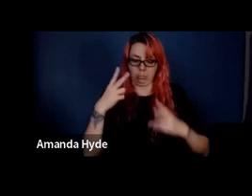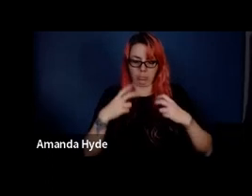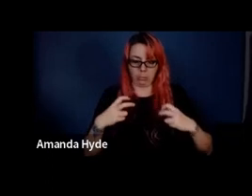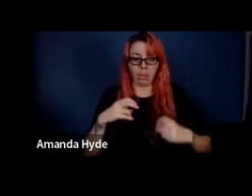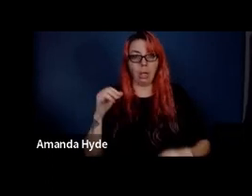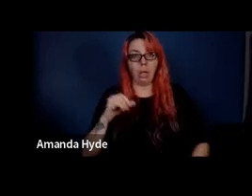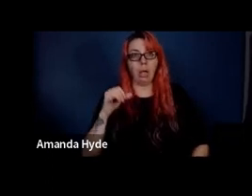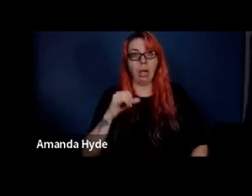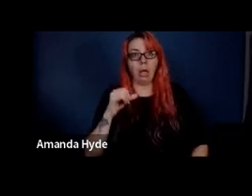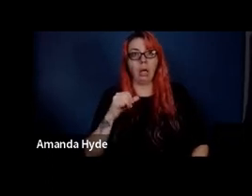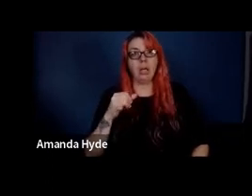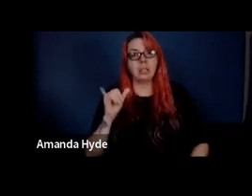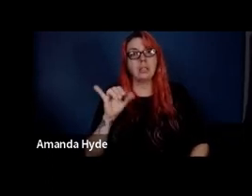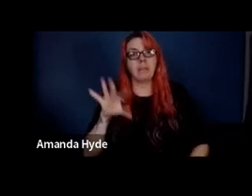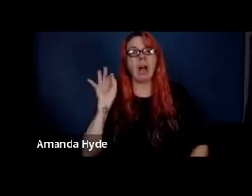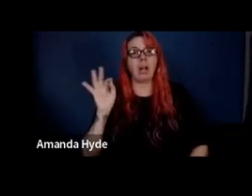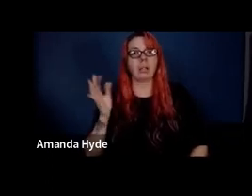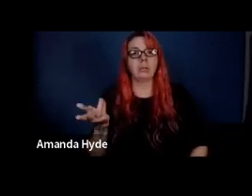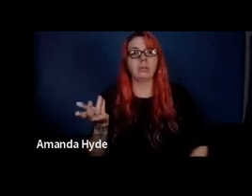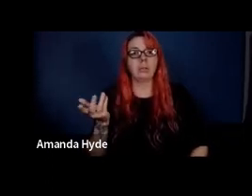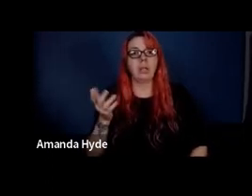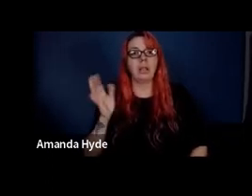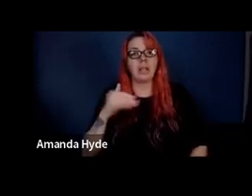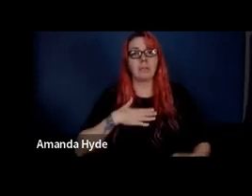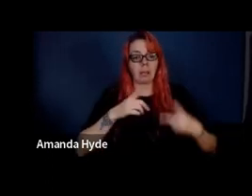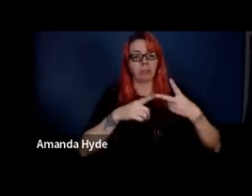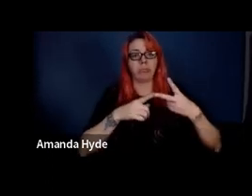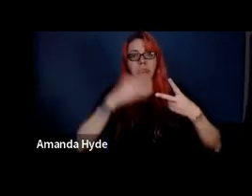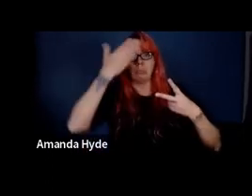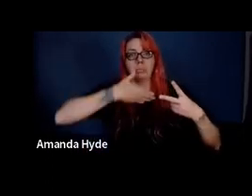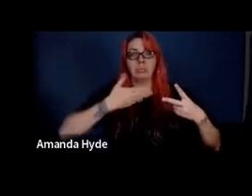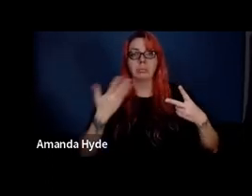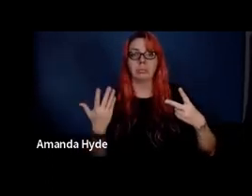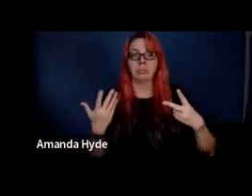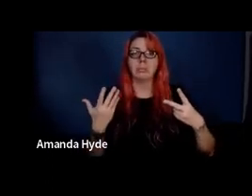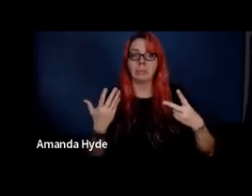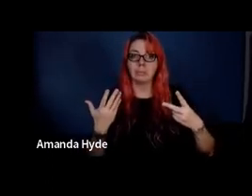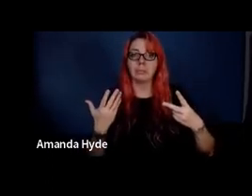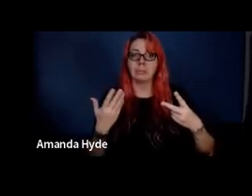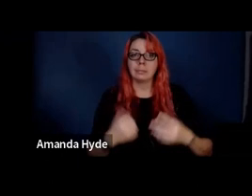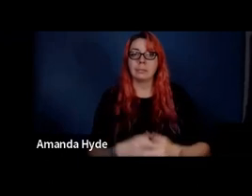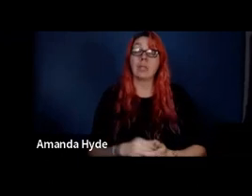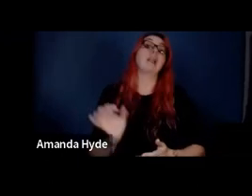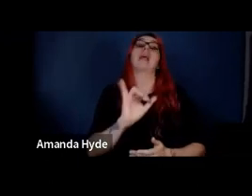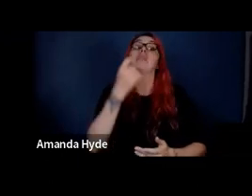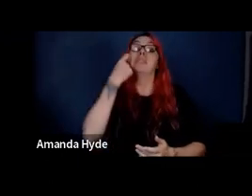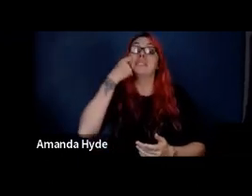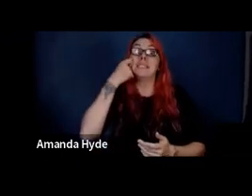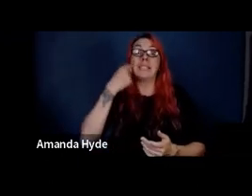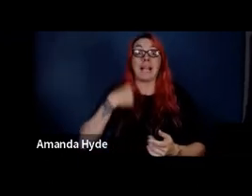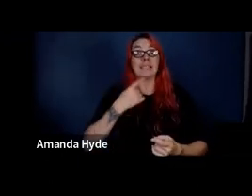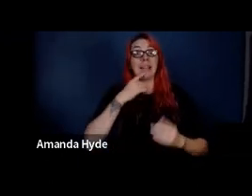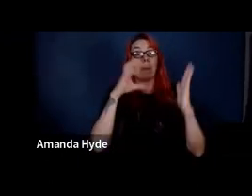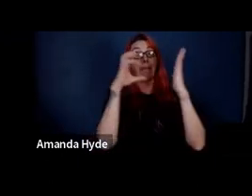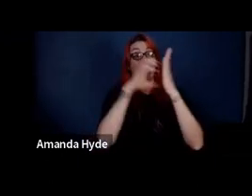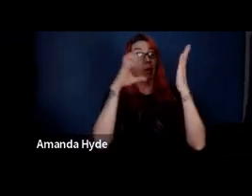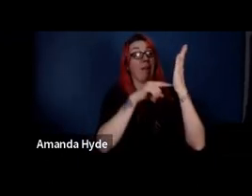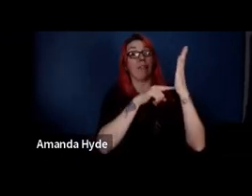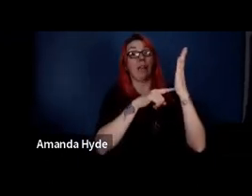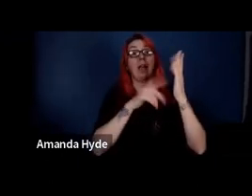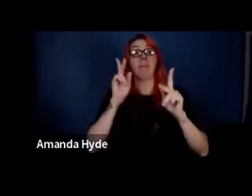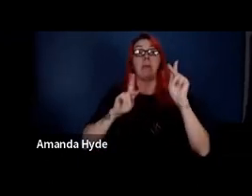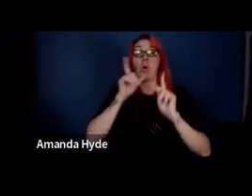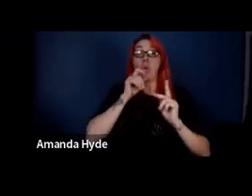right? I mean, one could even argue of just what I just said earlier about, how dyslexic folks would look at this material, only to be correct to say, wait a